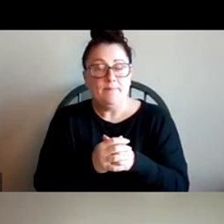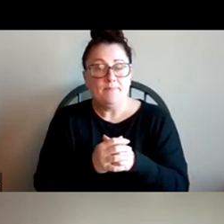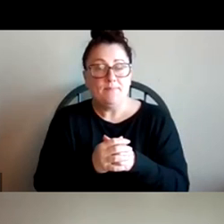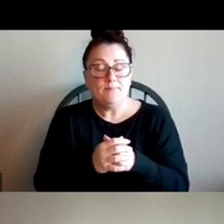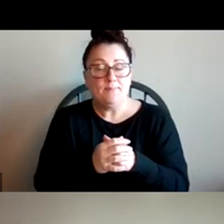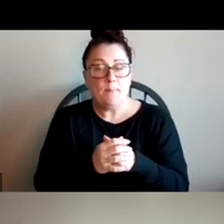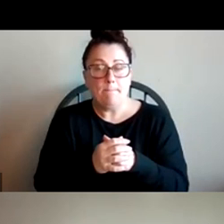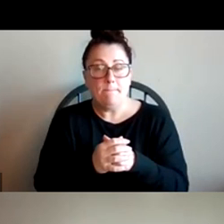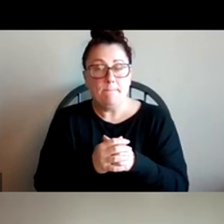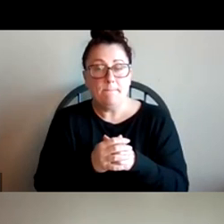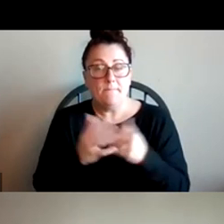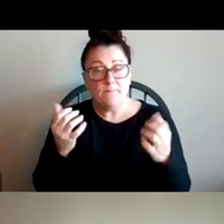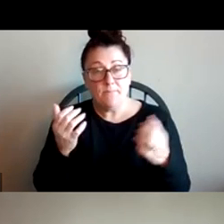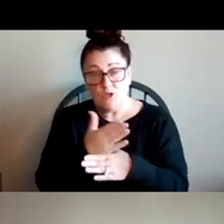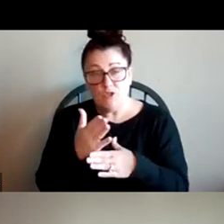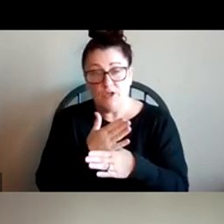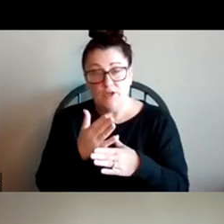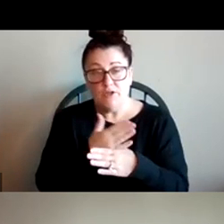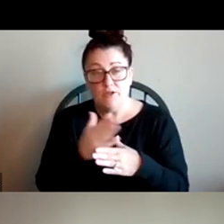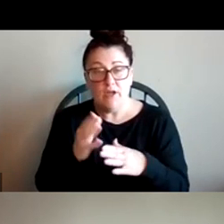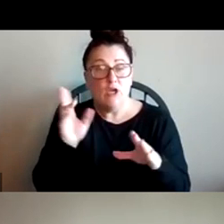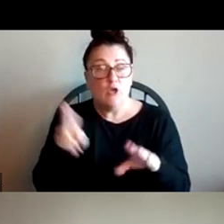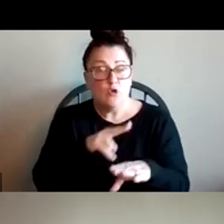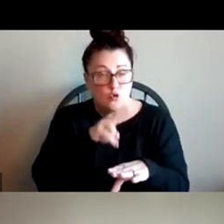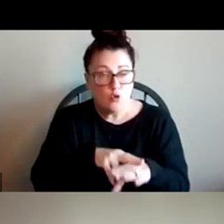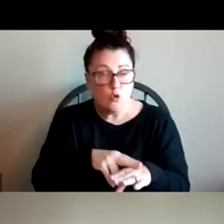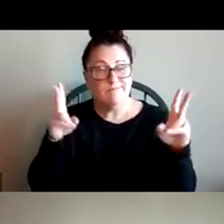for today, I'd like to share some session norms